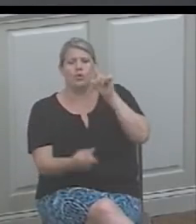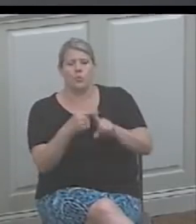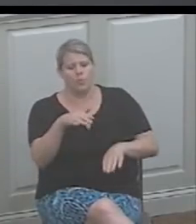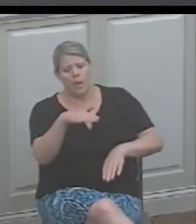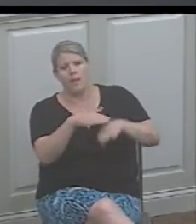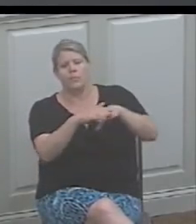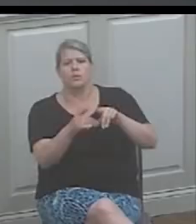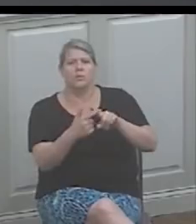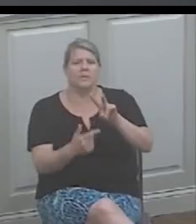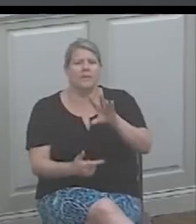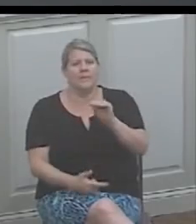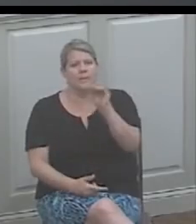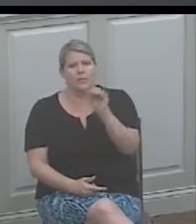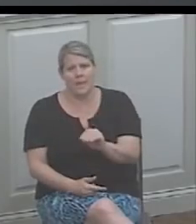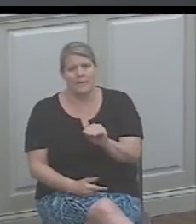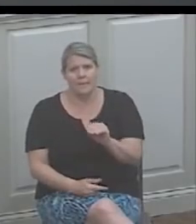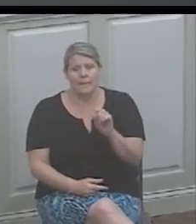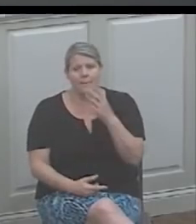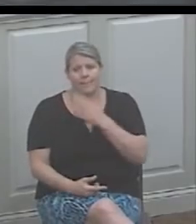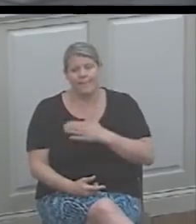percentile. Thank you. Thank you.